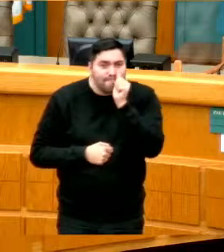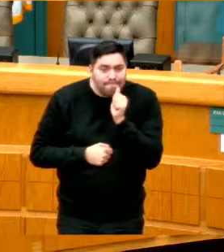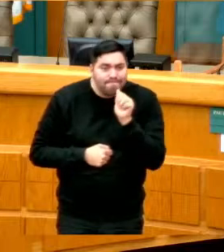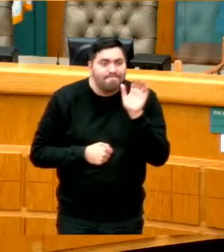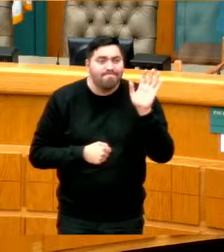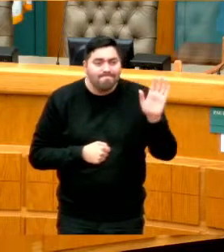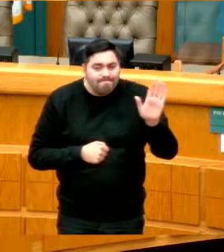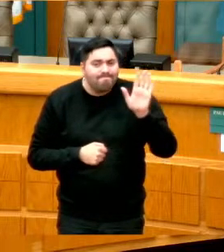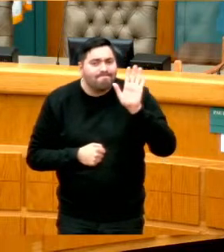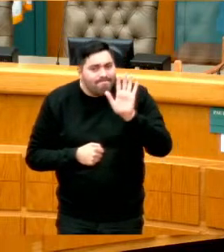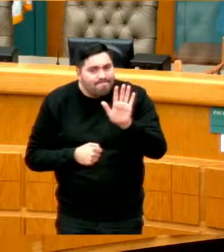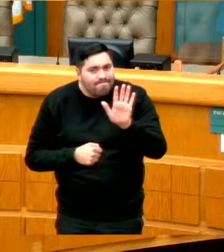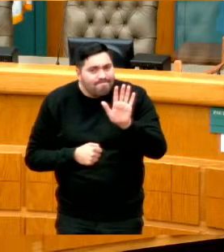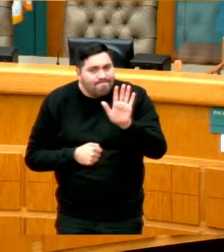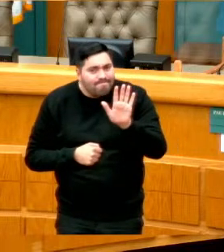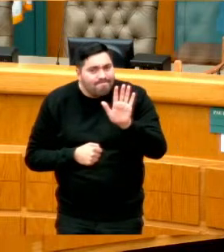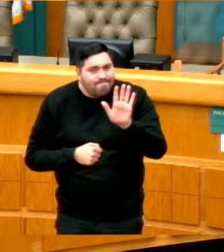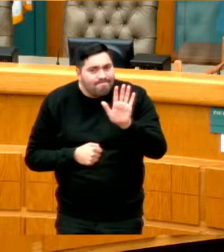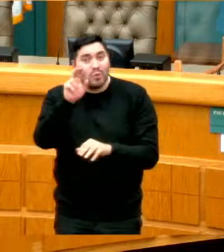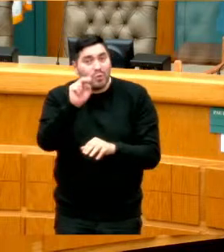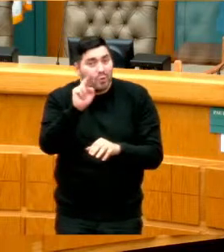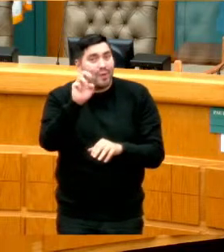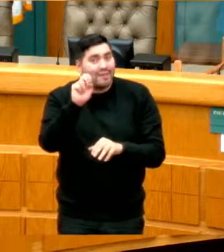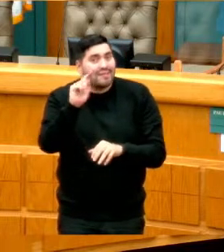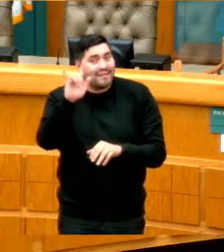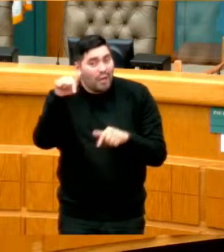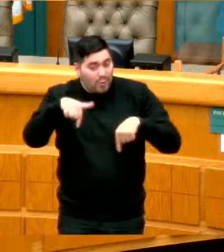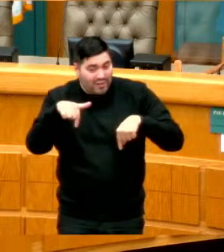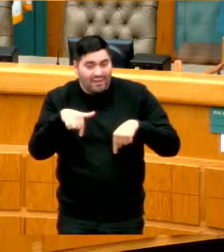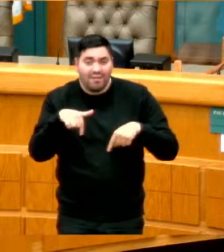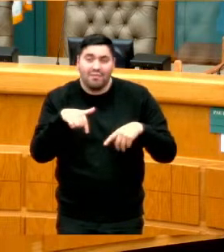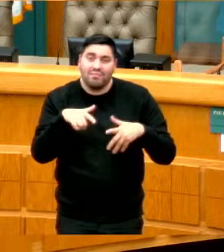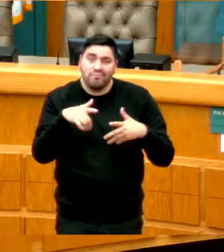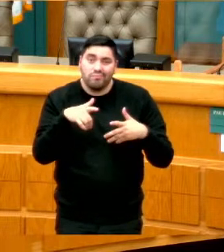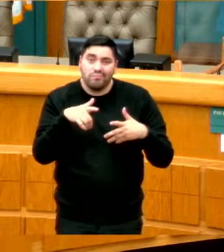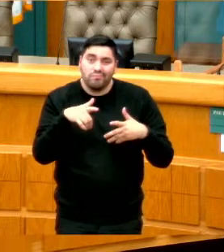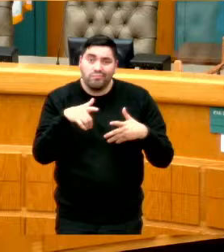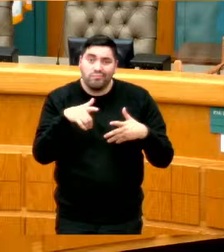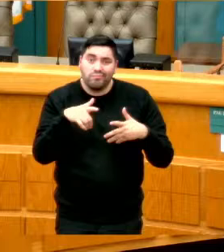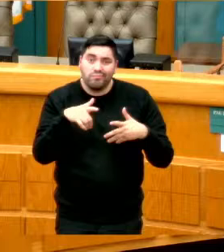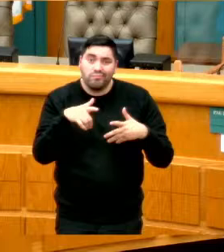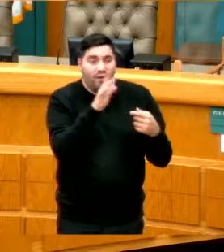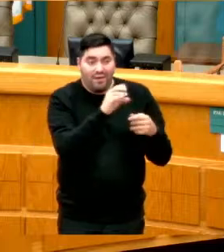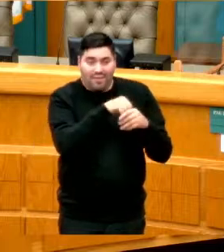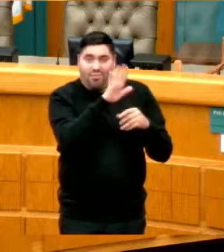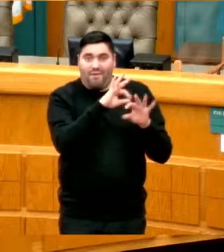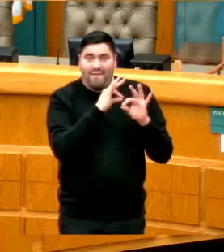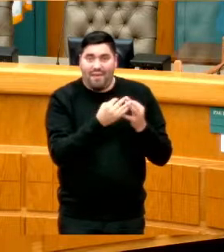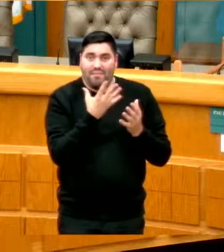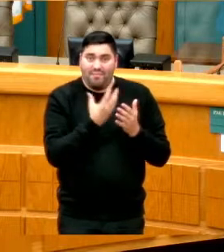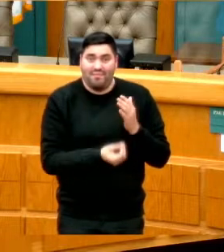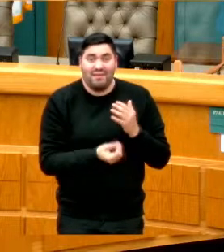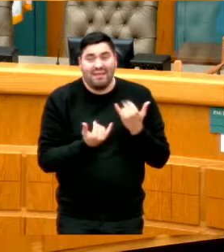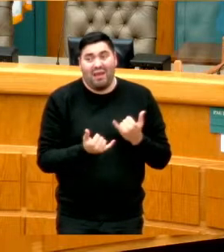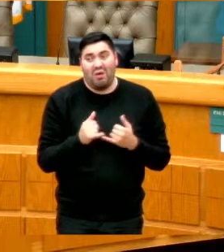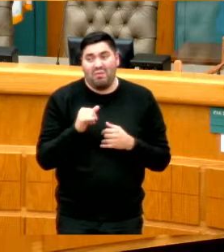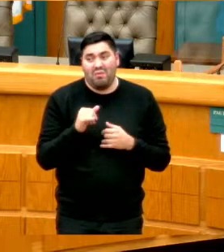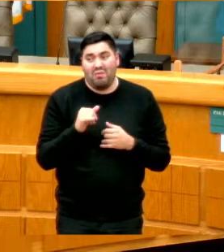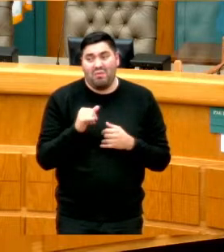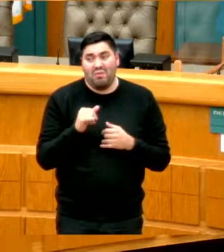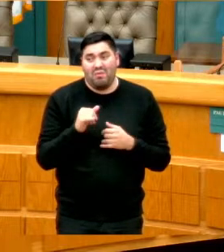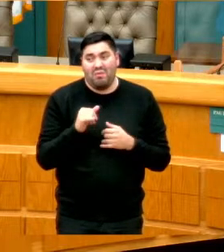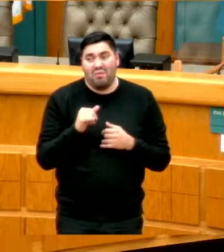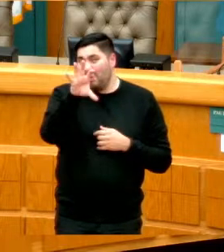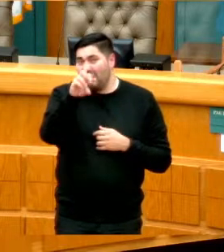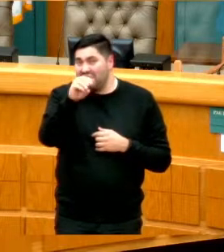Nueces County residents who have lost a loved one. Over 700 and almost 50 now.